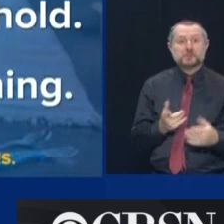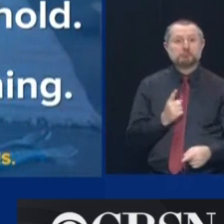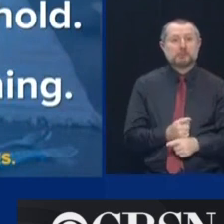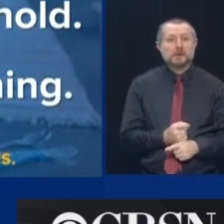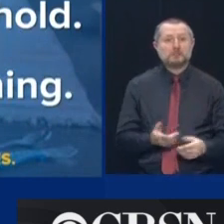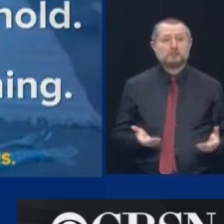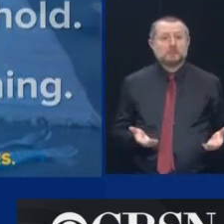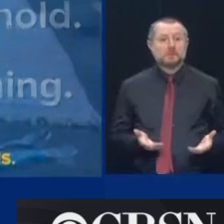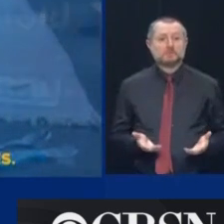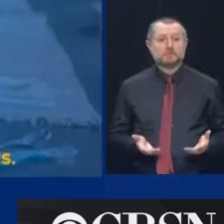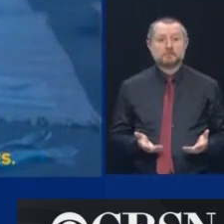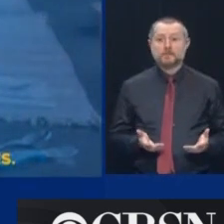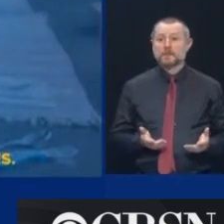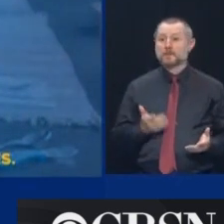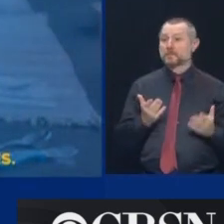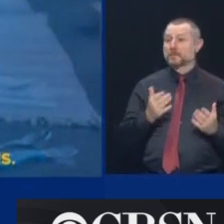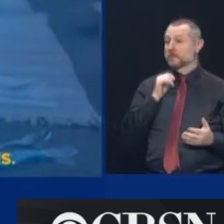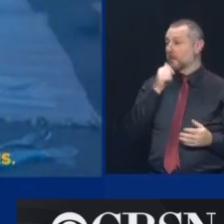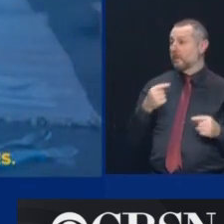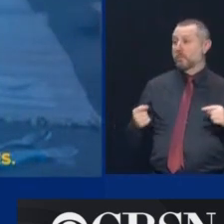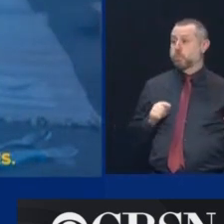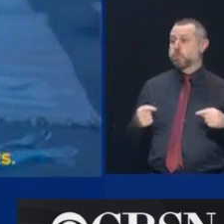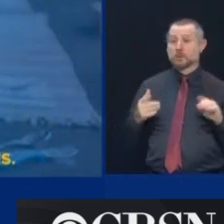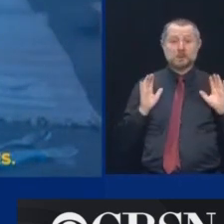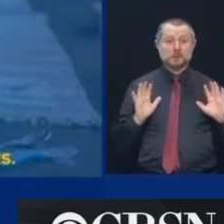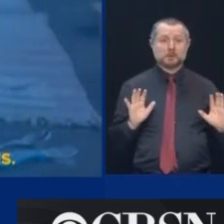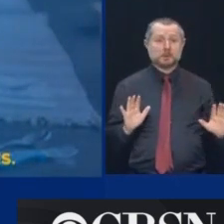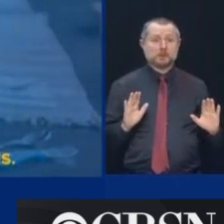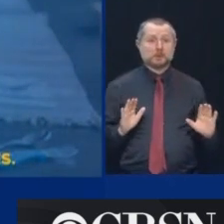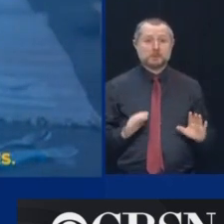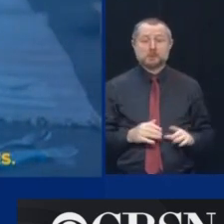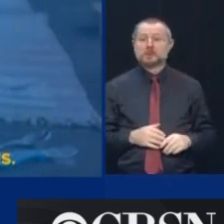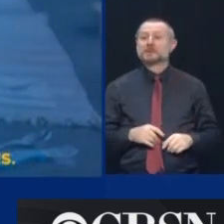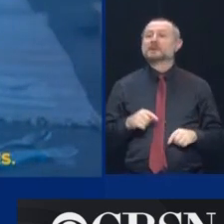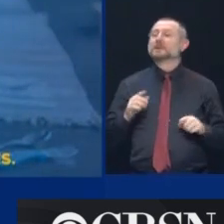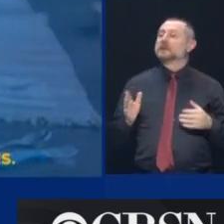And maybe we shouldn't politicize it. So,